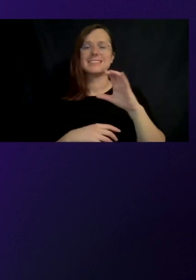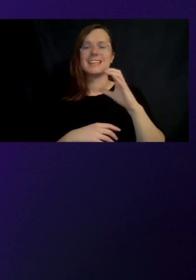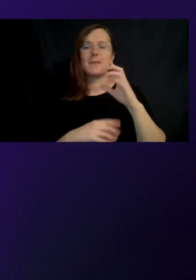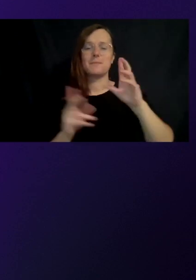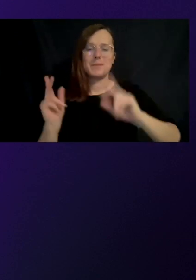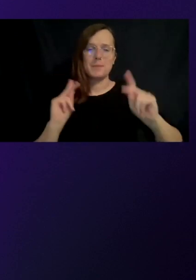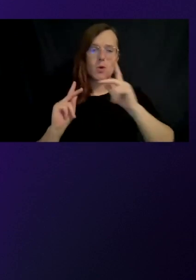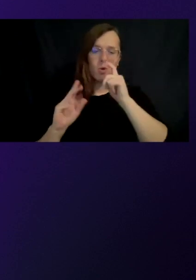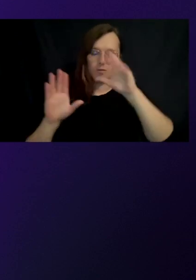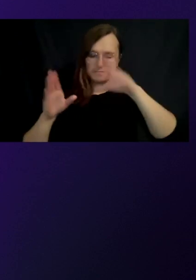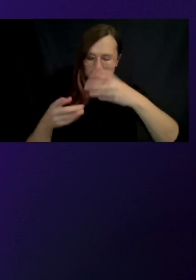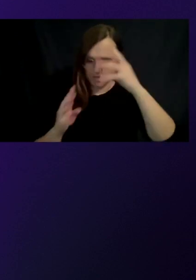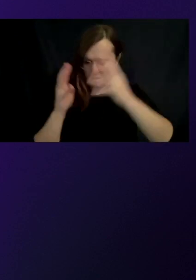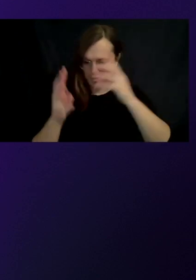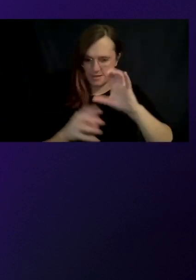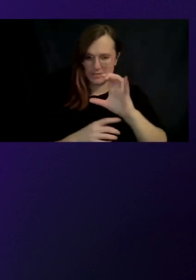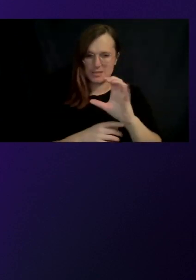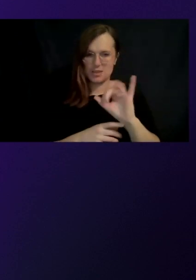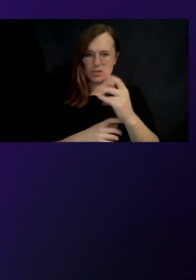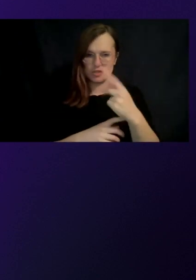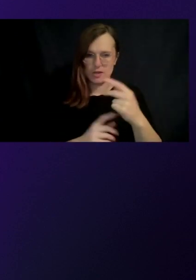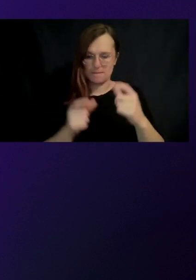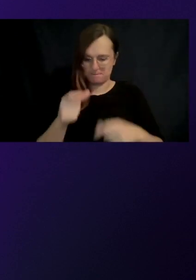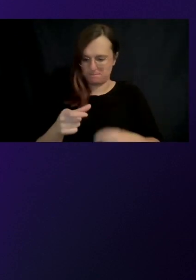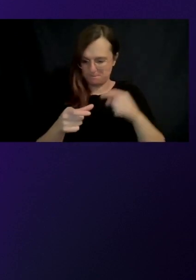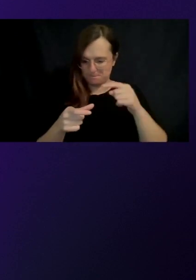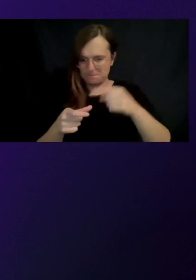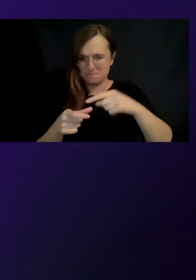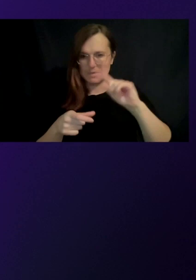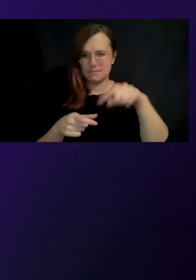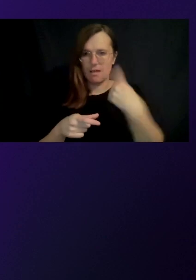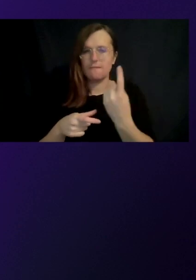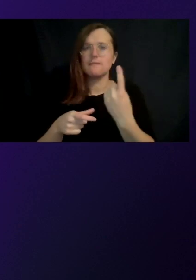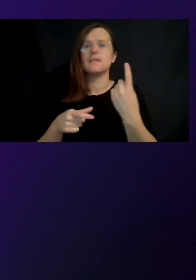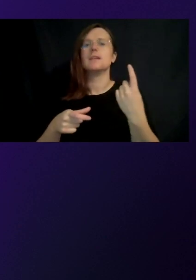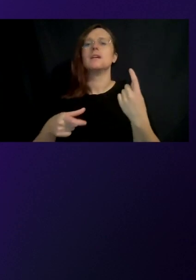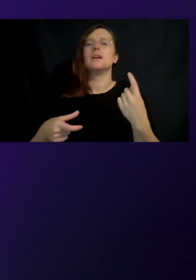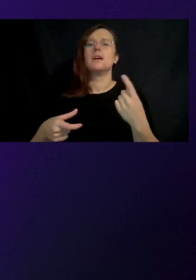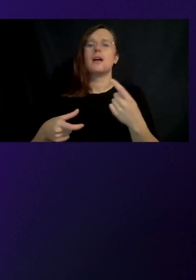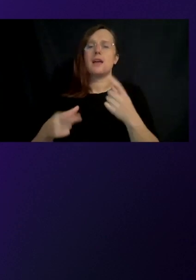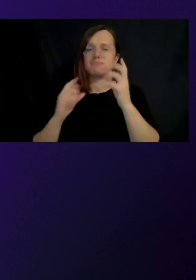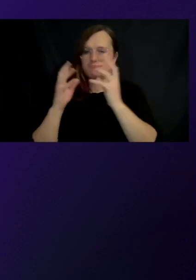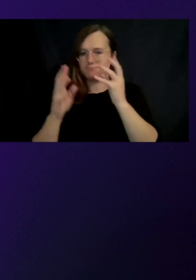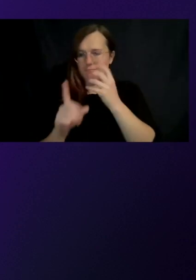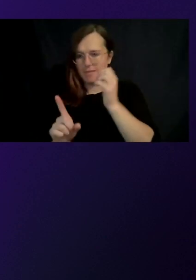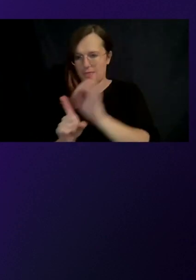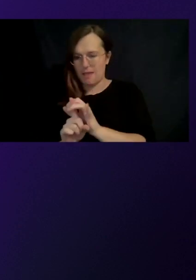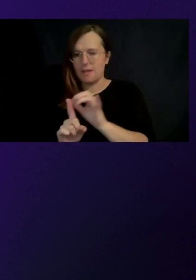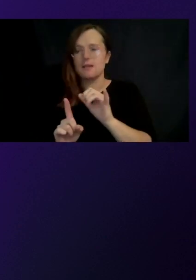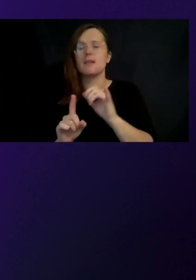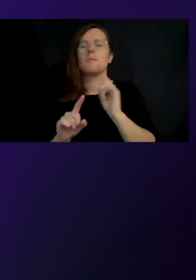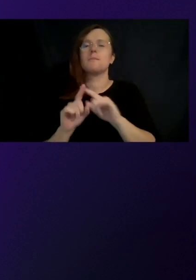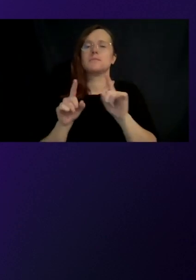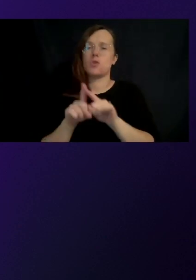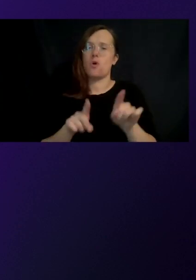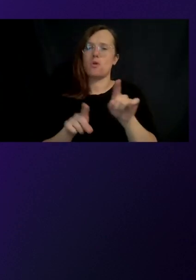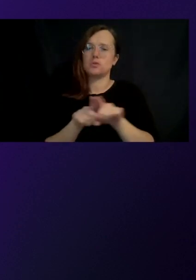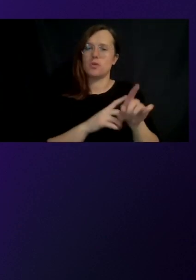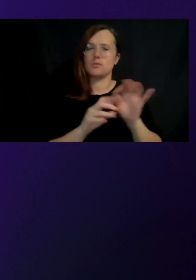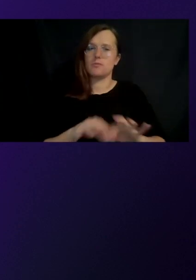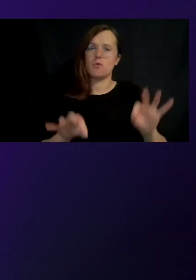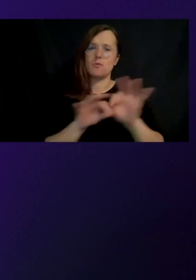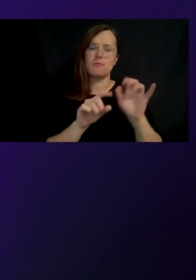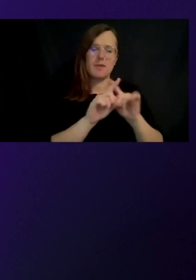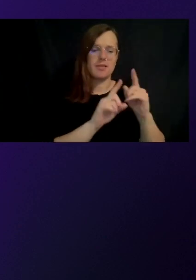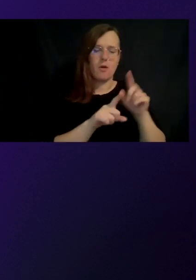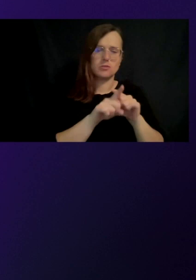innovating on the chip level and sort of packing in all of this innovation. That's important. But also think about the customer experience. What is the